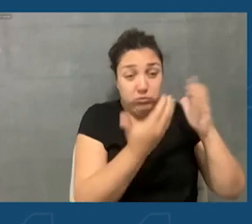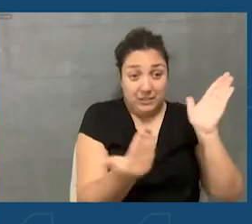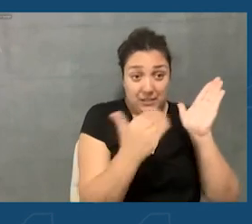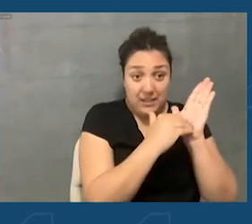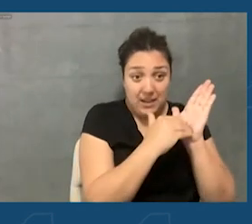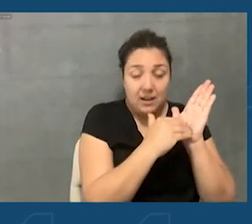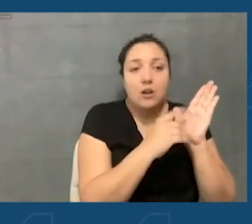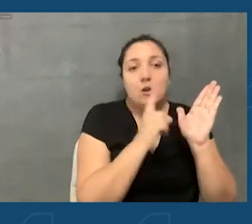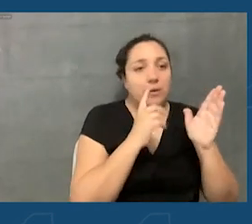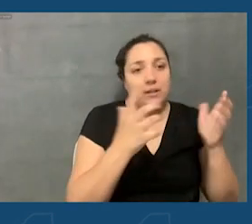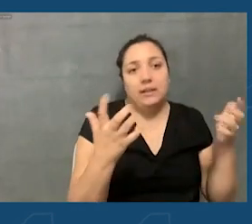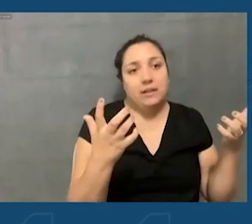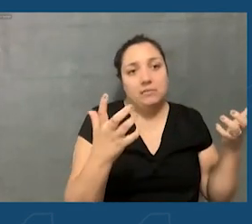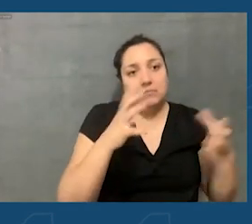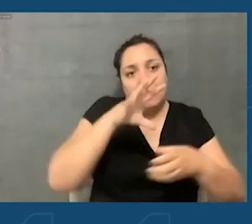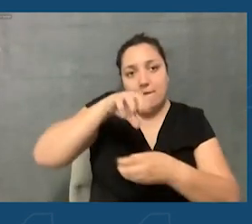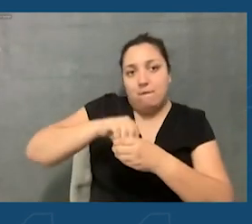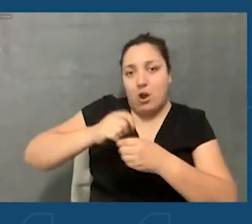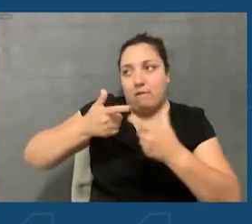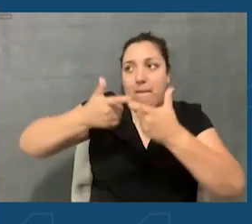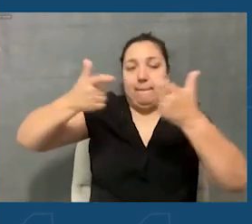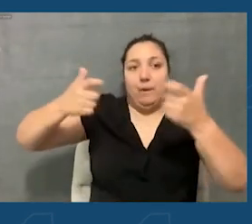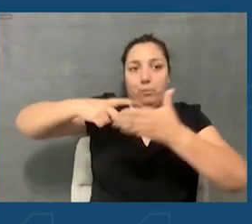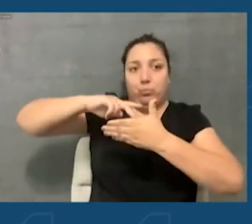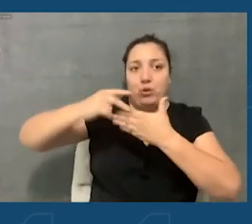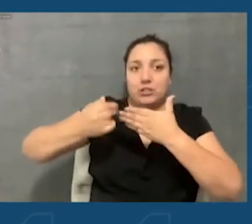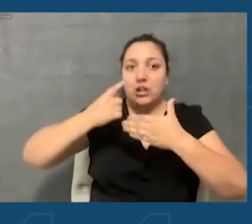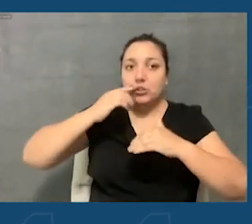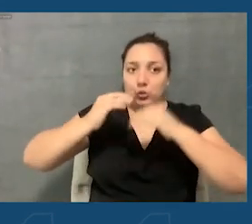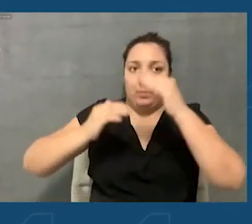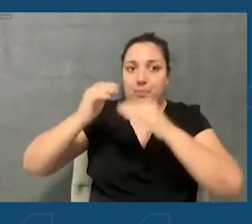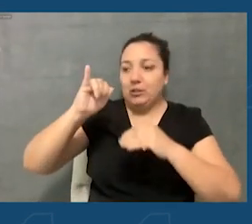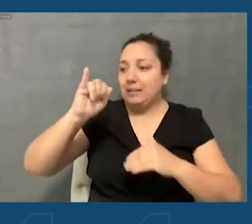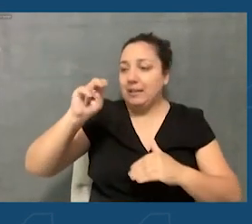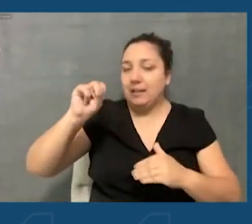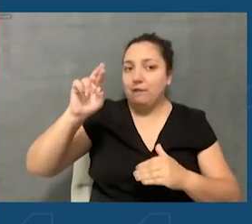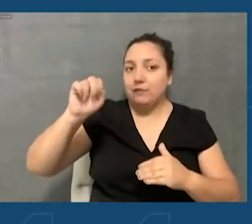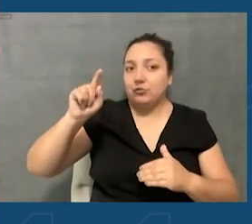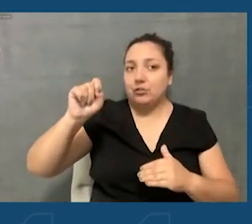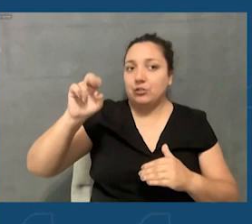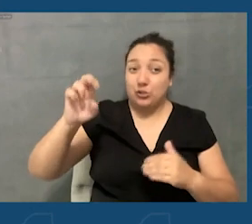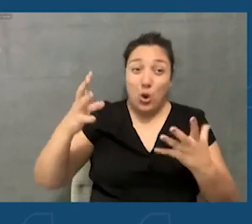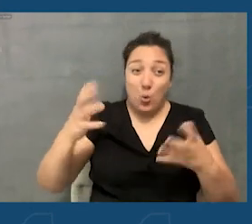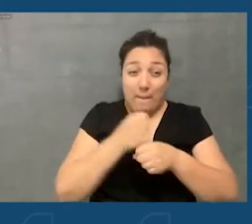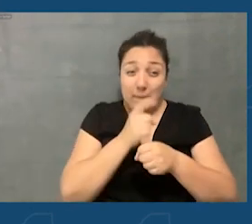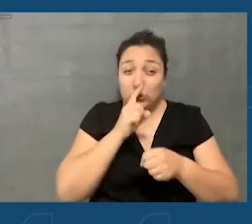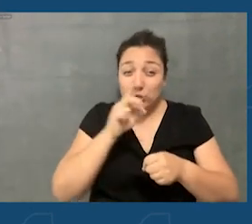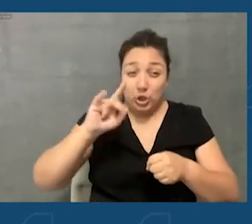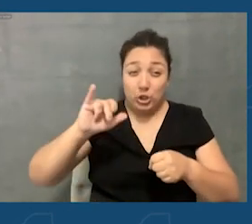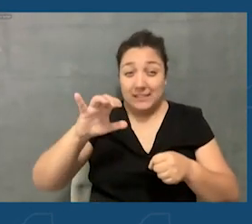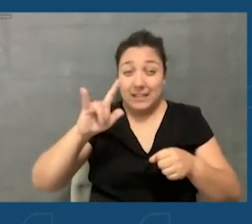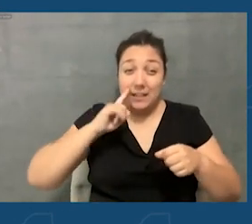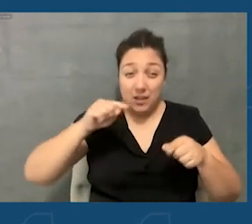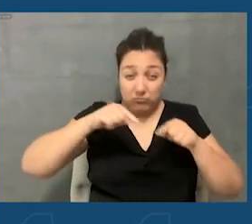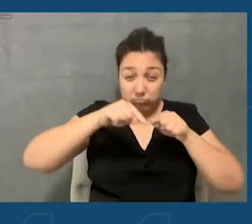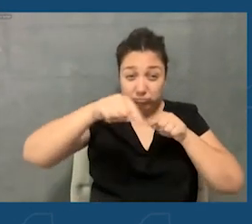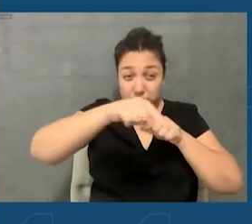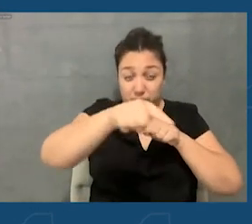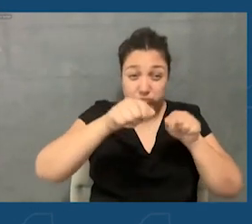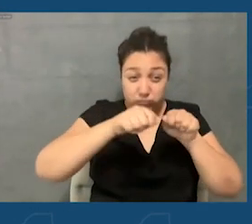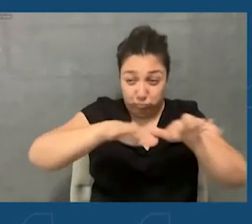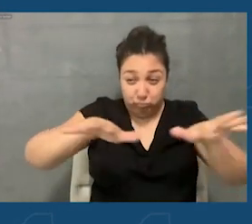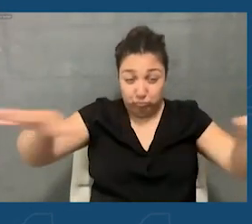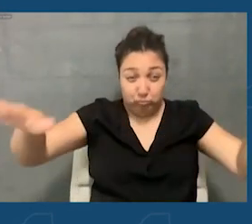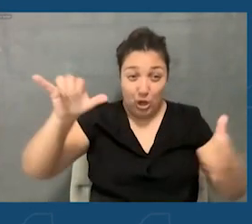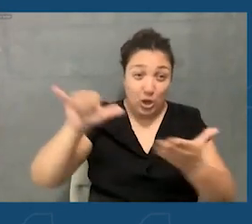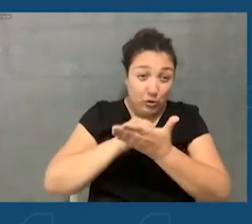broader initiative to rebuild the infrastructure that would create a modern transportation network for New York City. It's almost amazing to think this is New